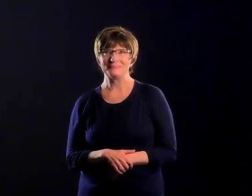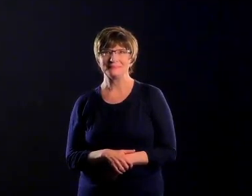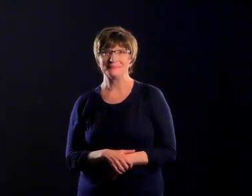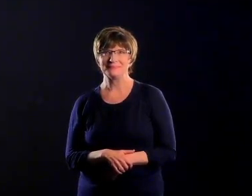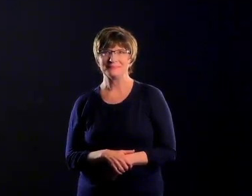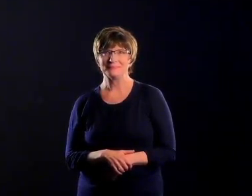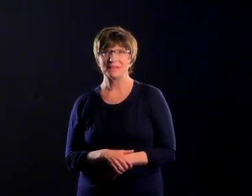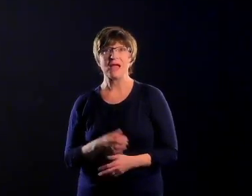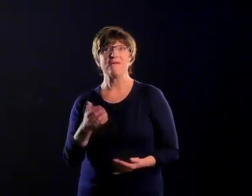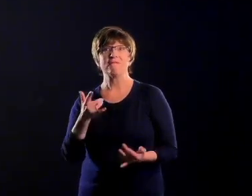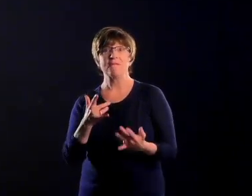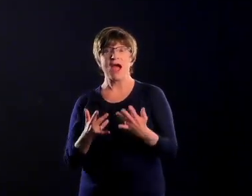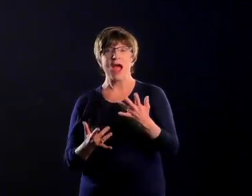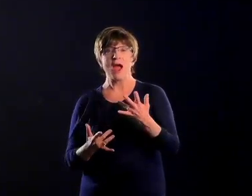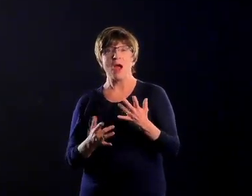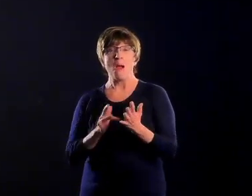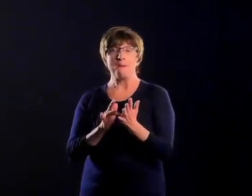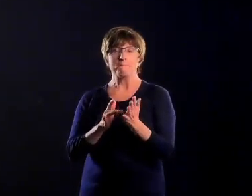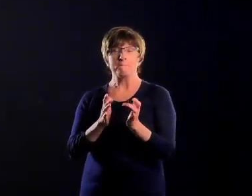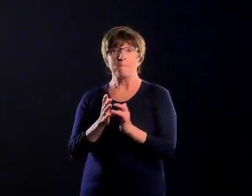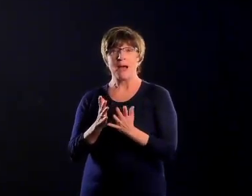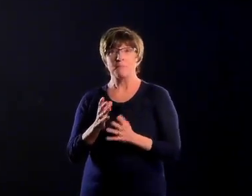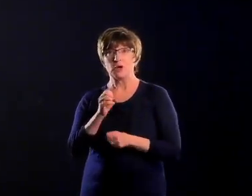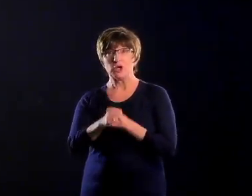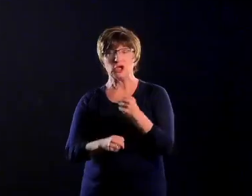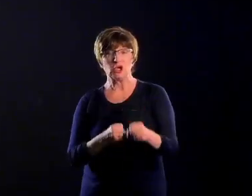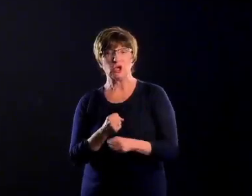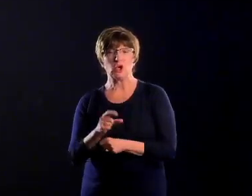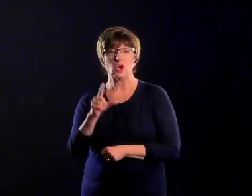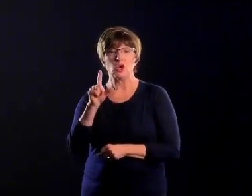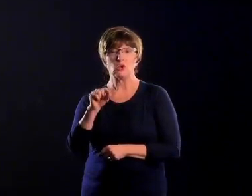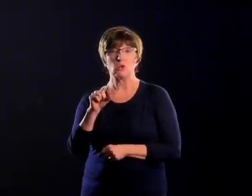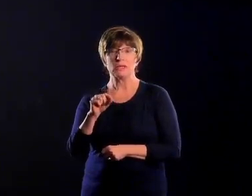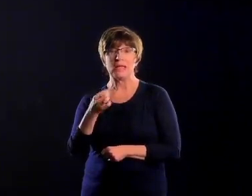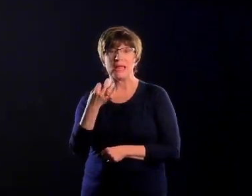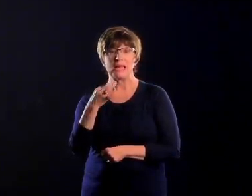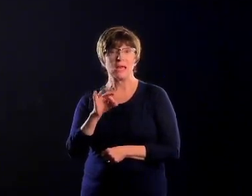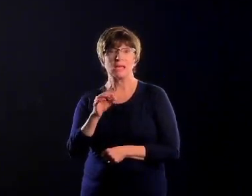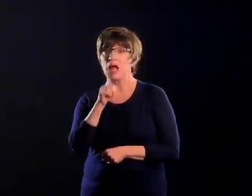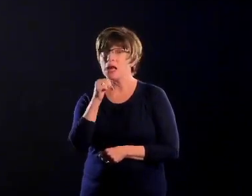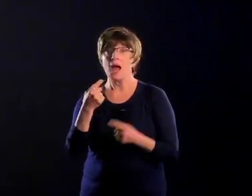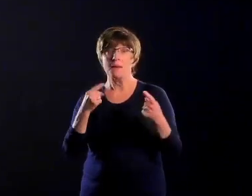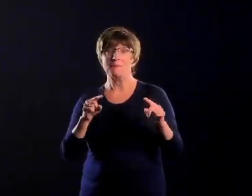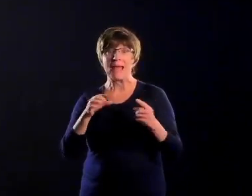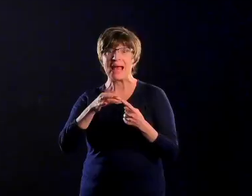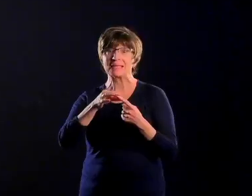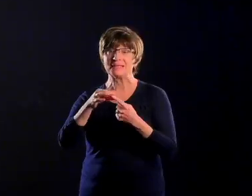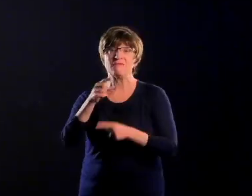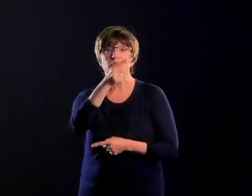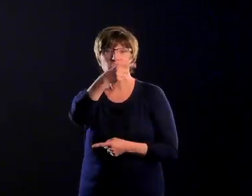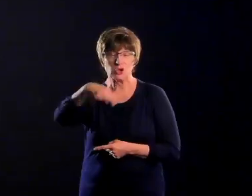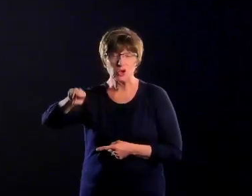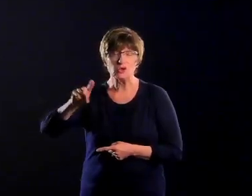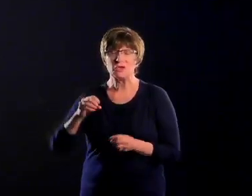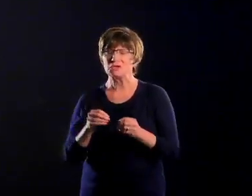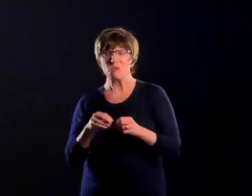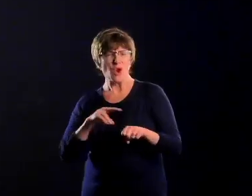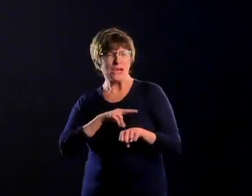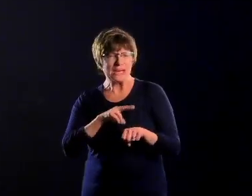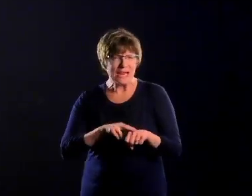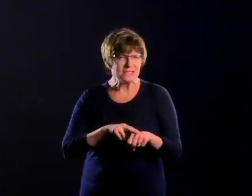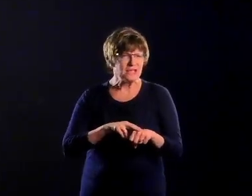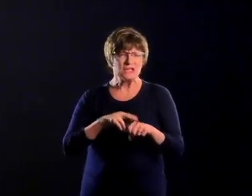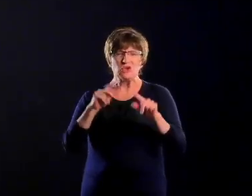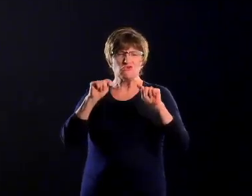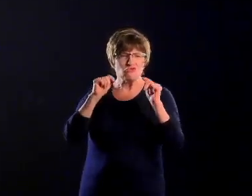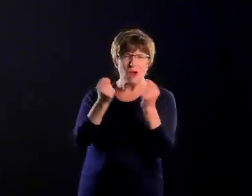The Fire Bible year of 2019 would not have happened without you. There are more nations, tribes, peoples, and